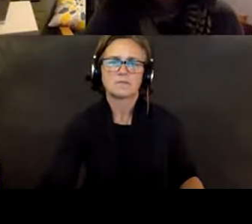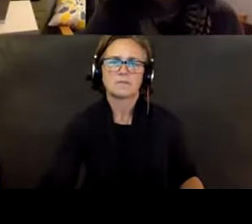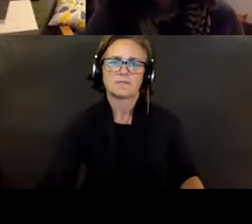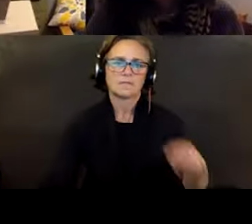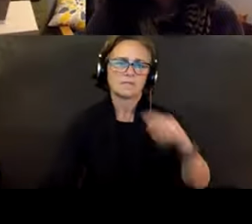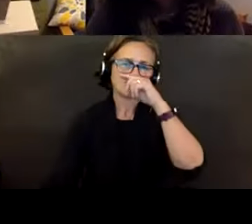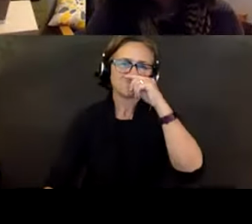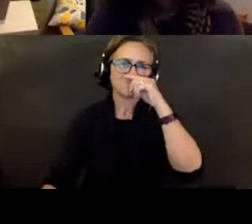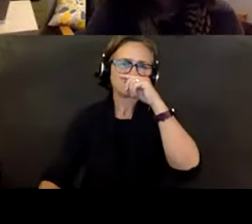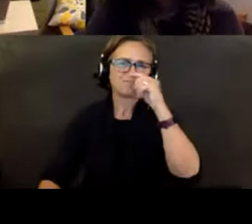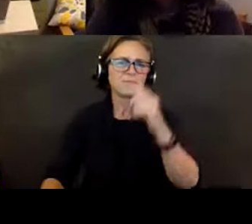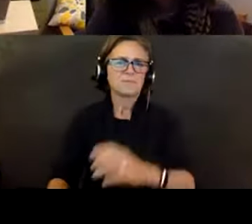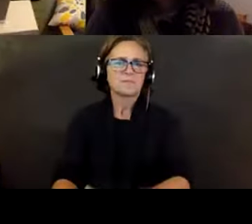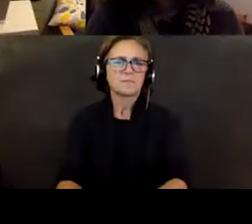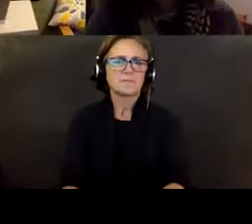Okay.